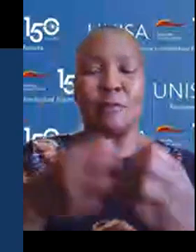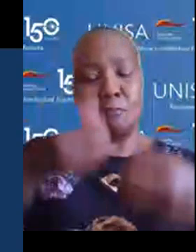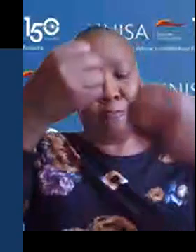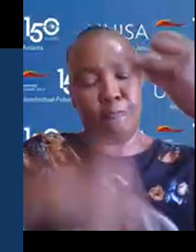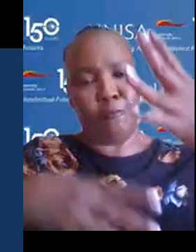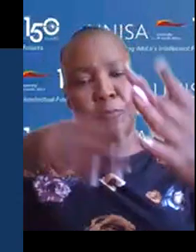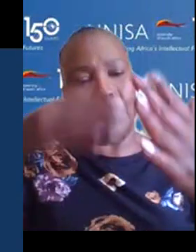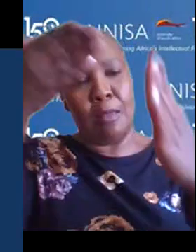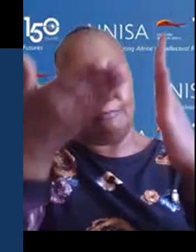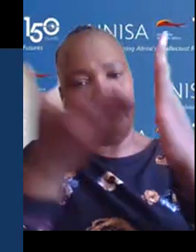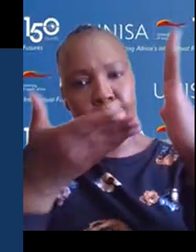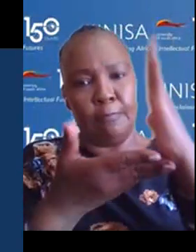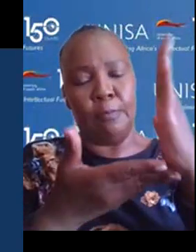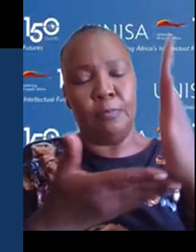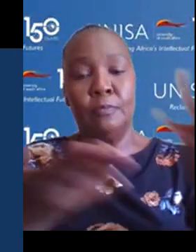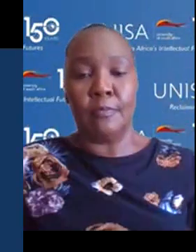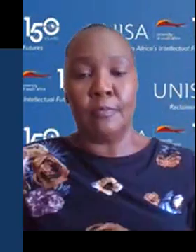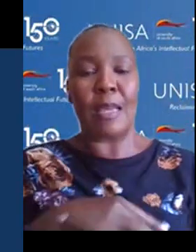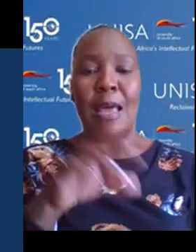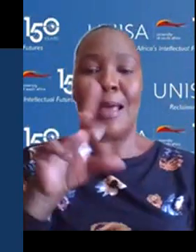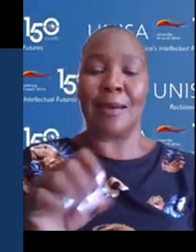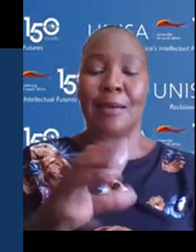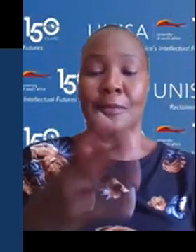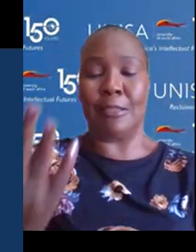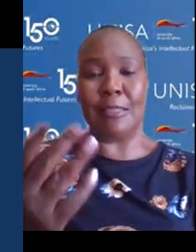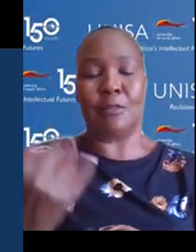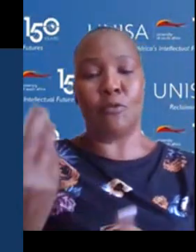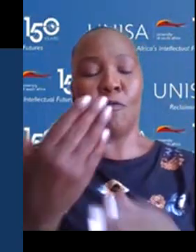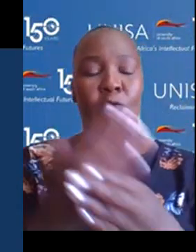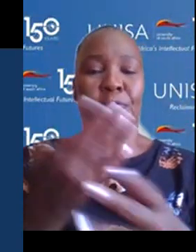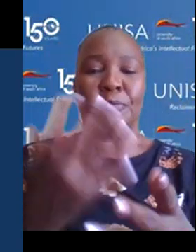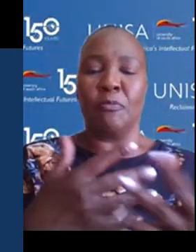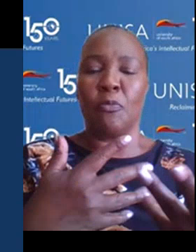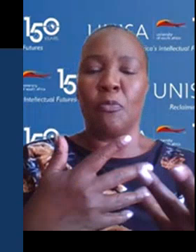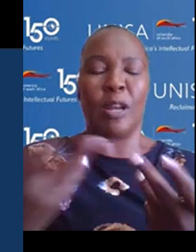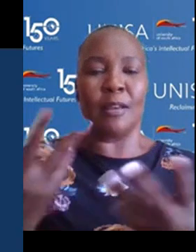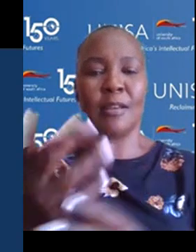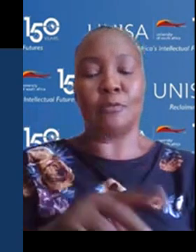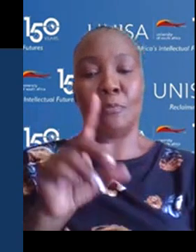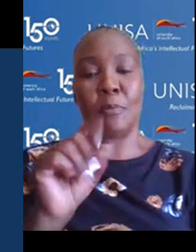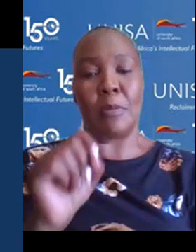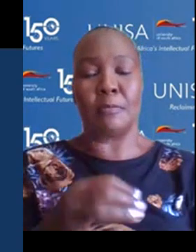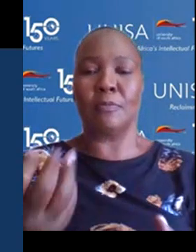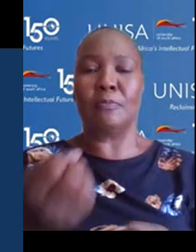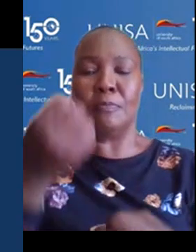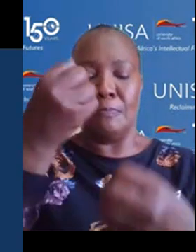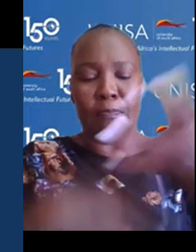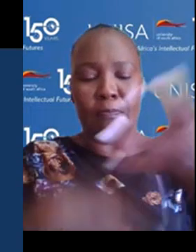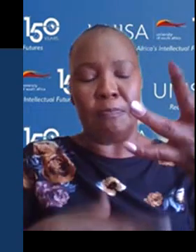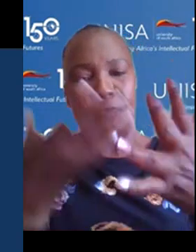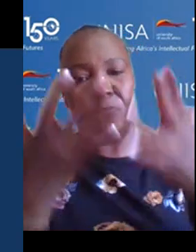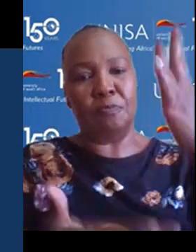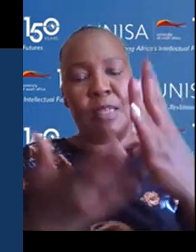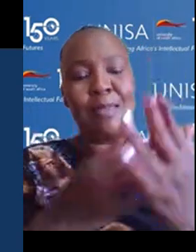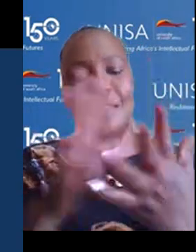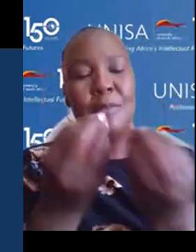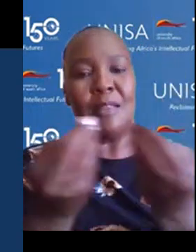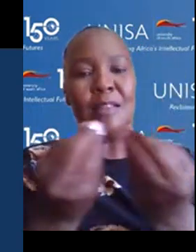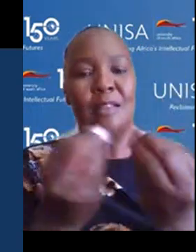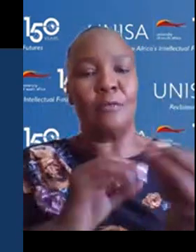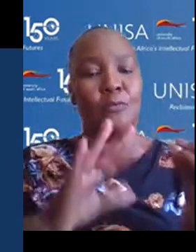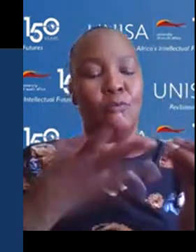available. So when I right click on a file or even a folder, you're going to find pretty much these are the type of things that